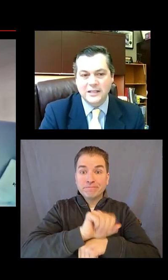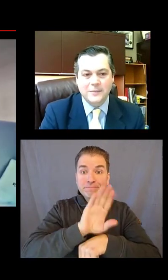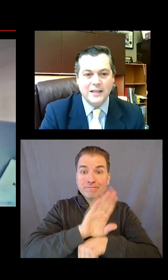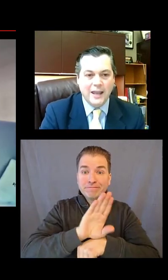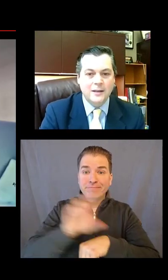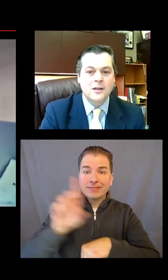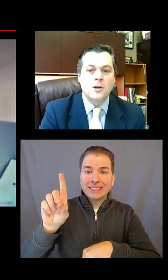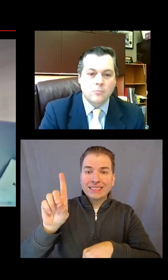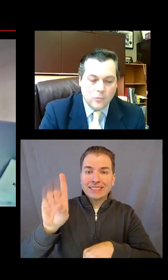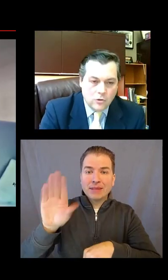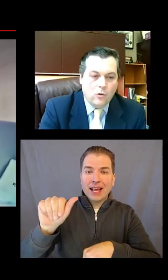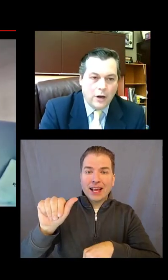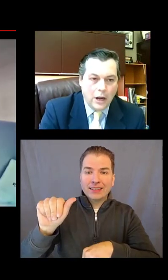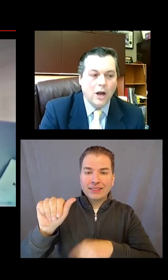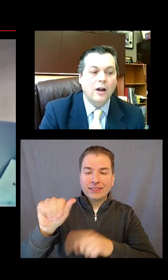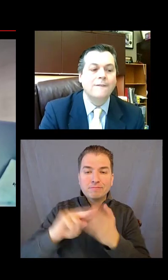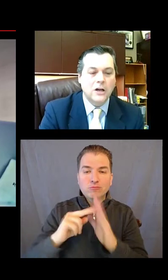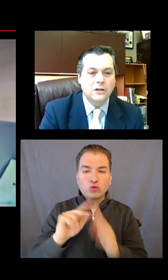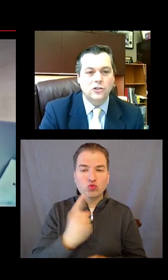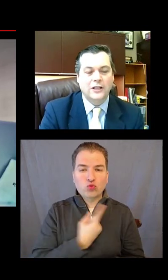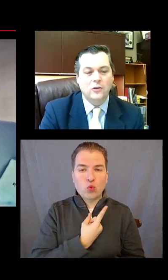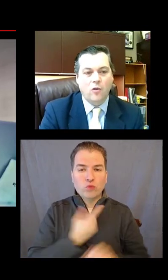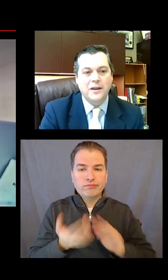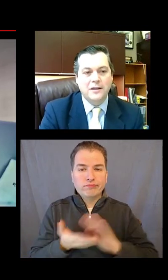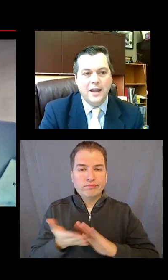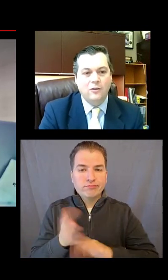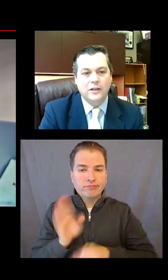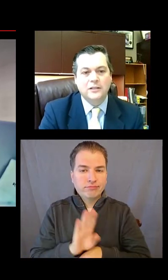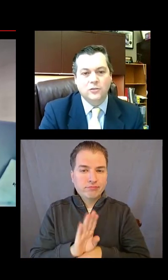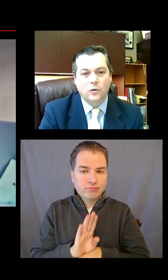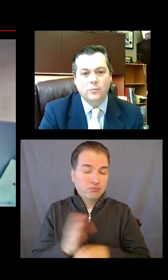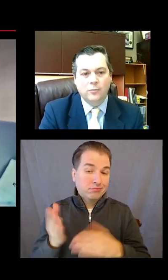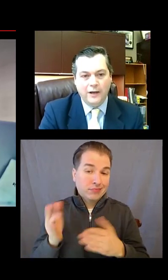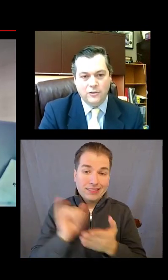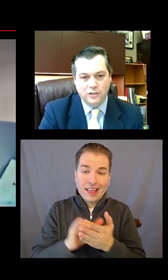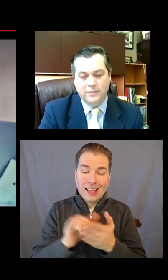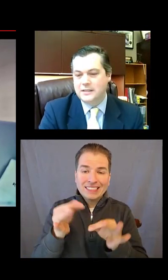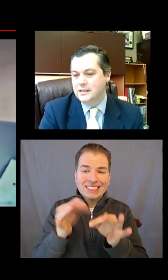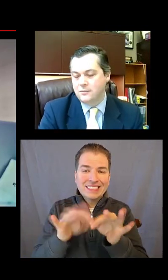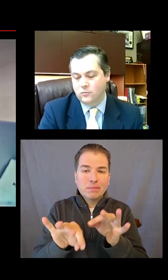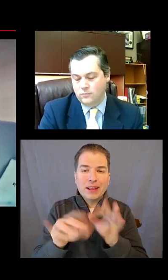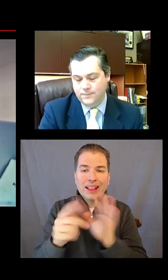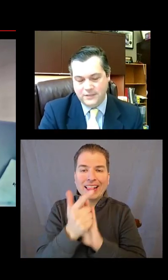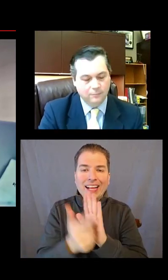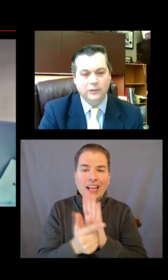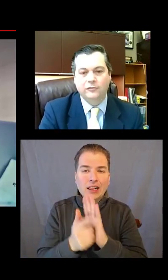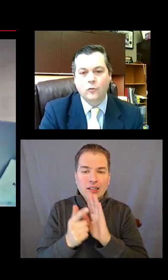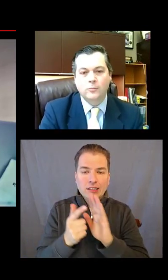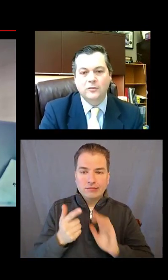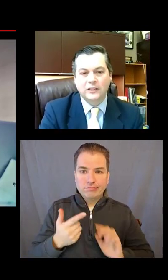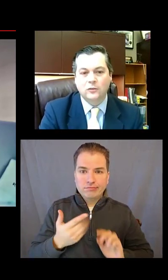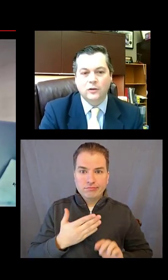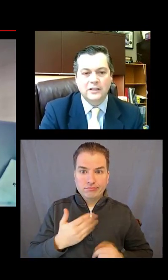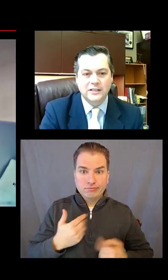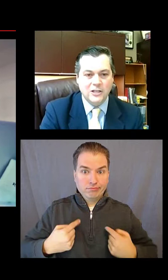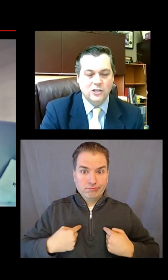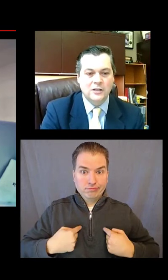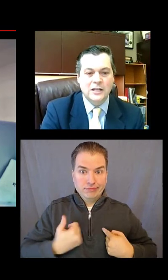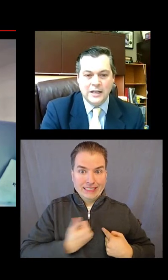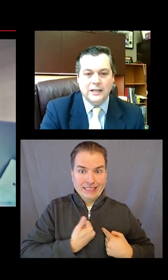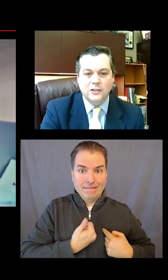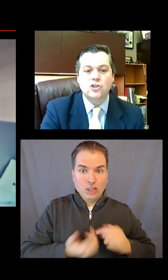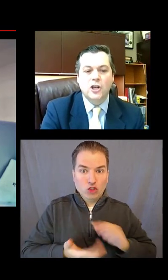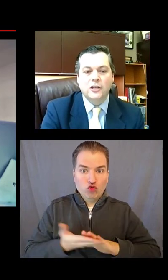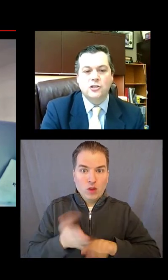there with the DBA, you are functioning right now as a sole proprietorship. It's the simplest form of legal